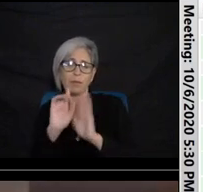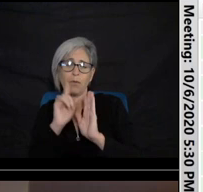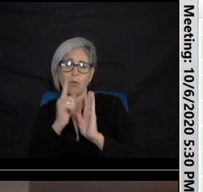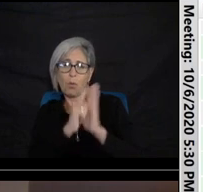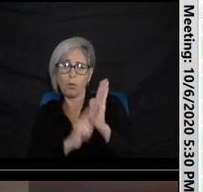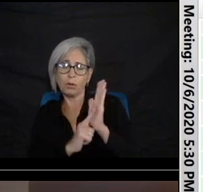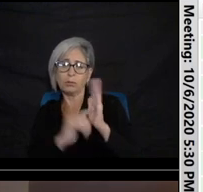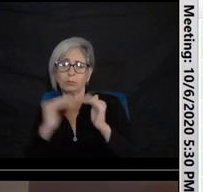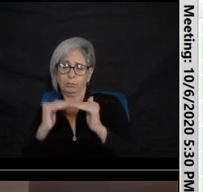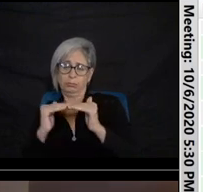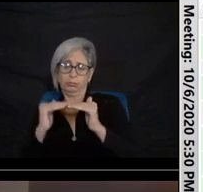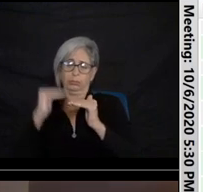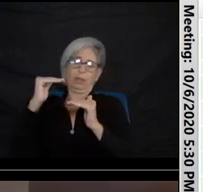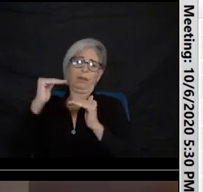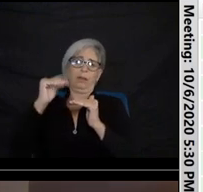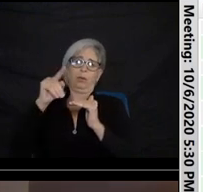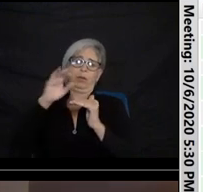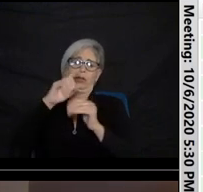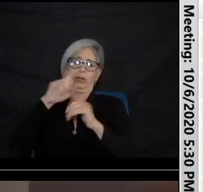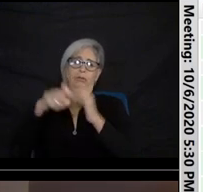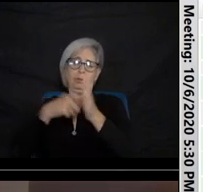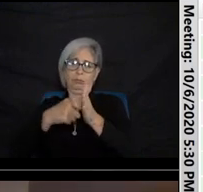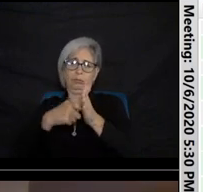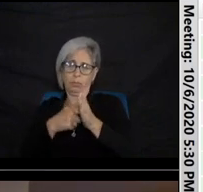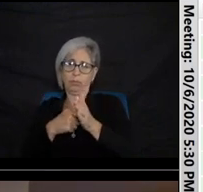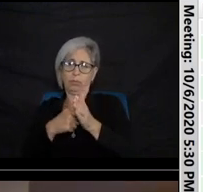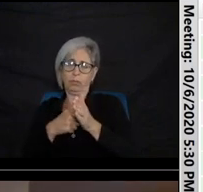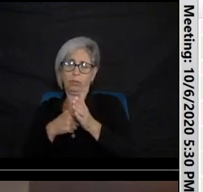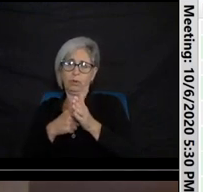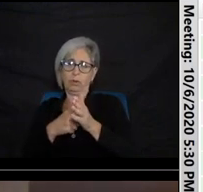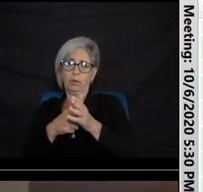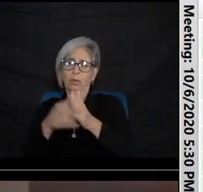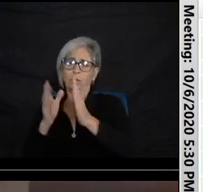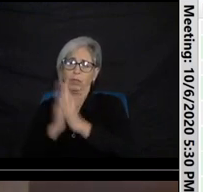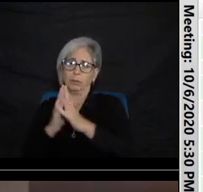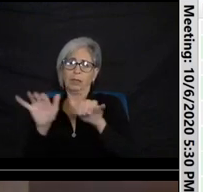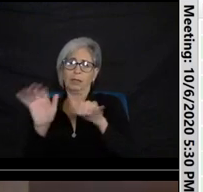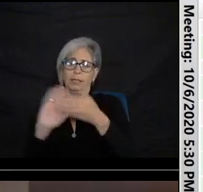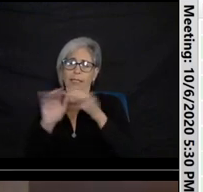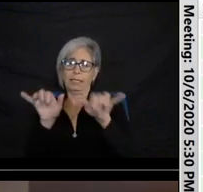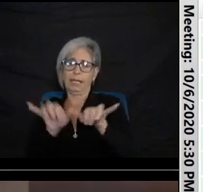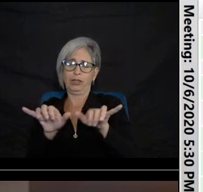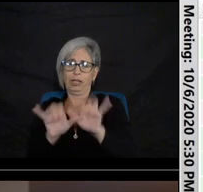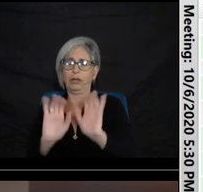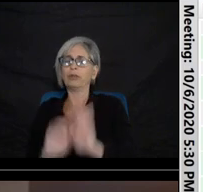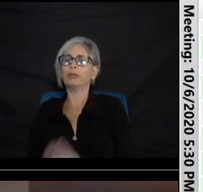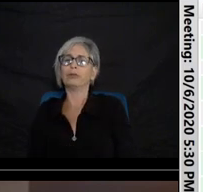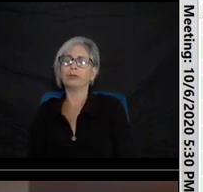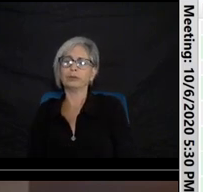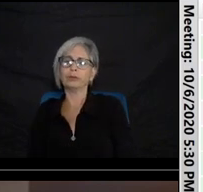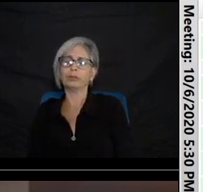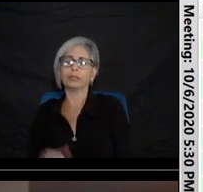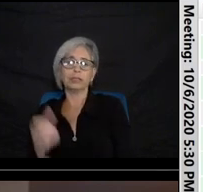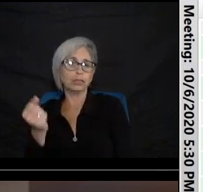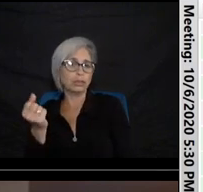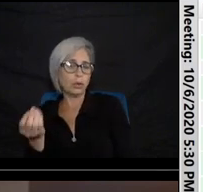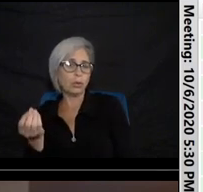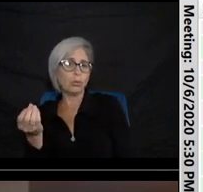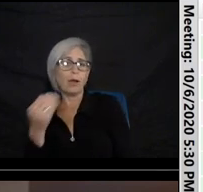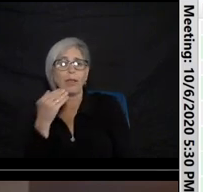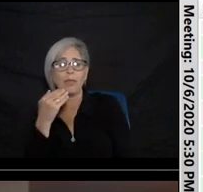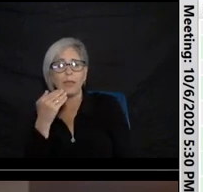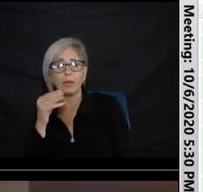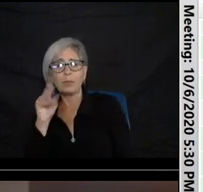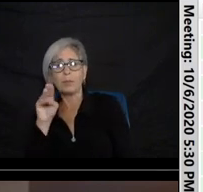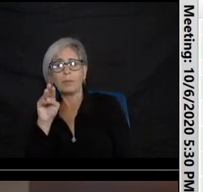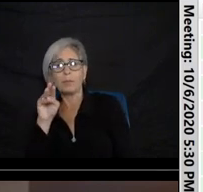the elevated 100-year criteria as requested by the city engineer. So Thank you, Mr. Pike,